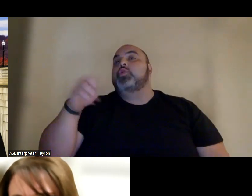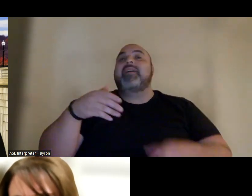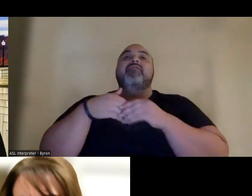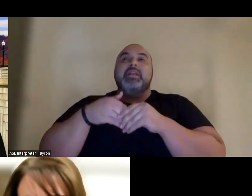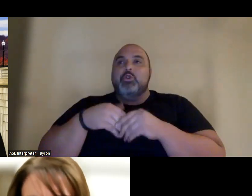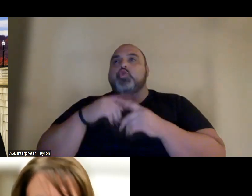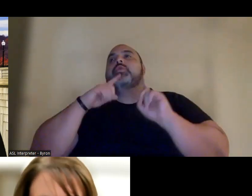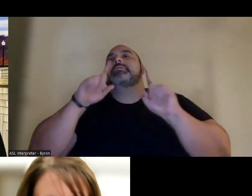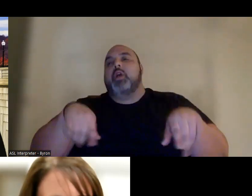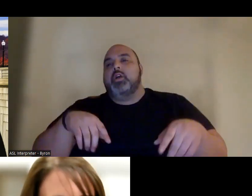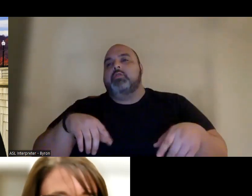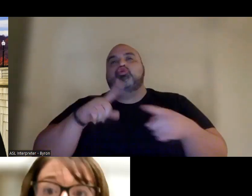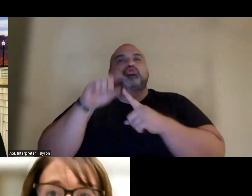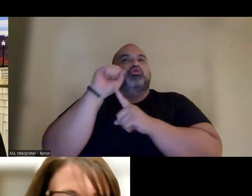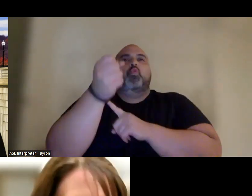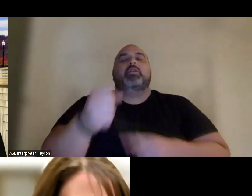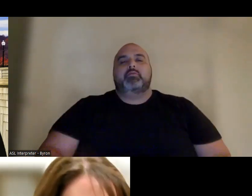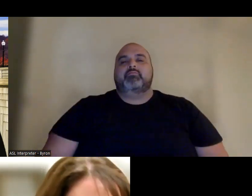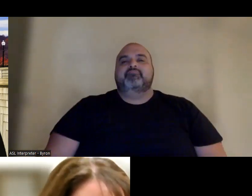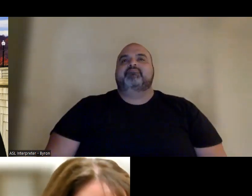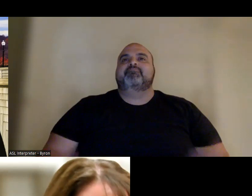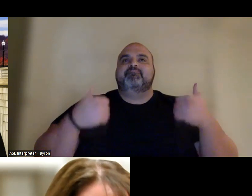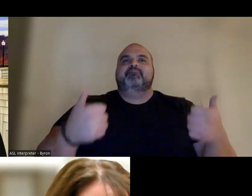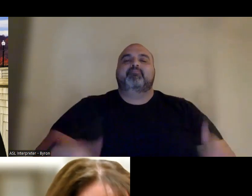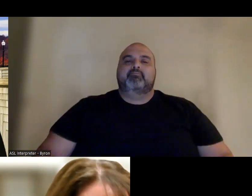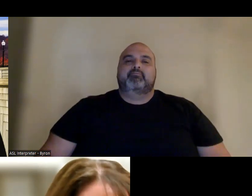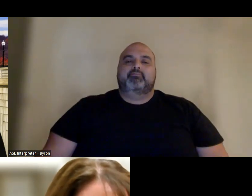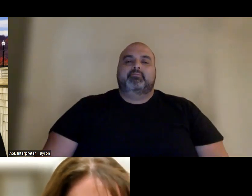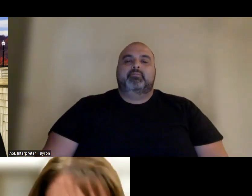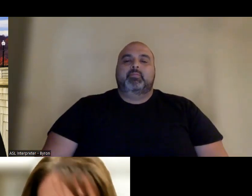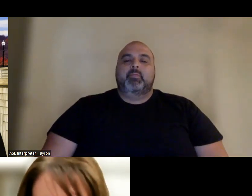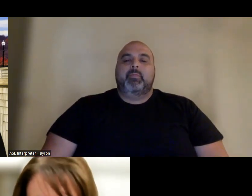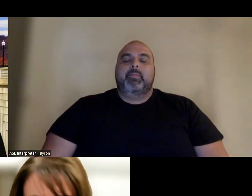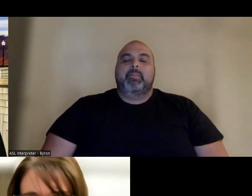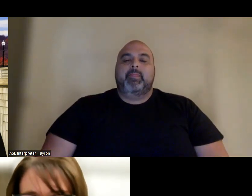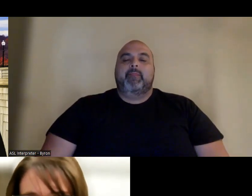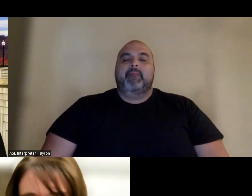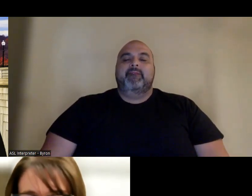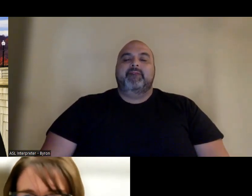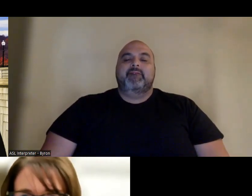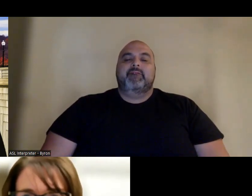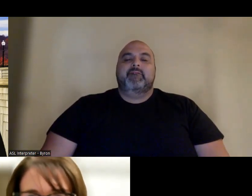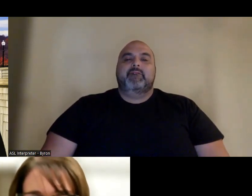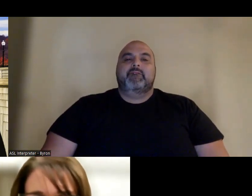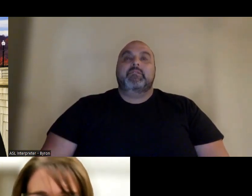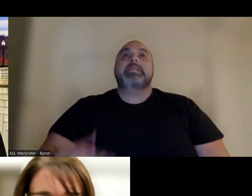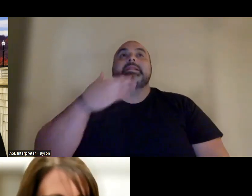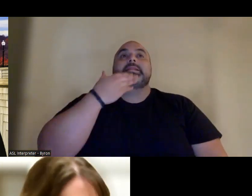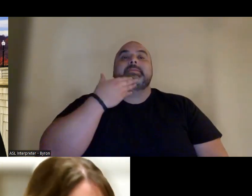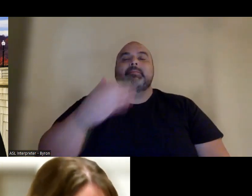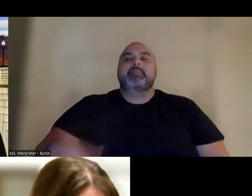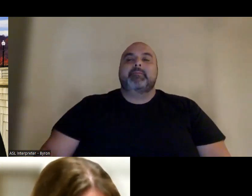respond to the situation. So there we go. So there Thank you, Jane.